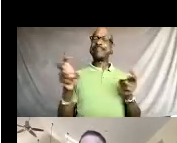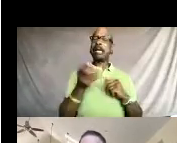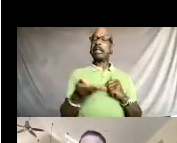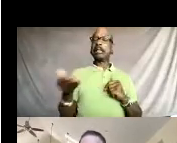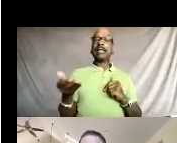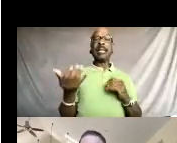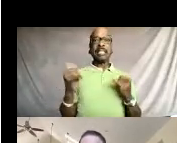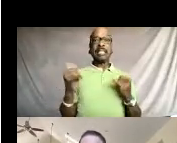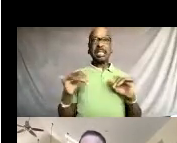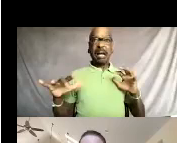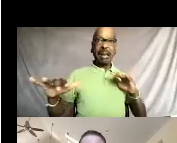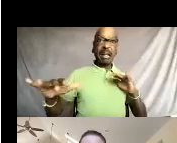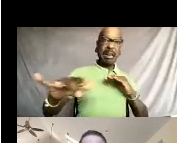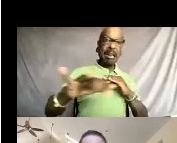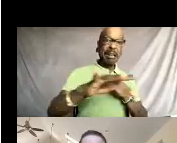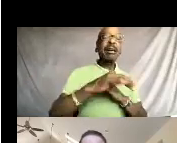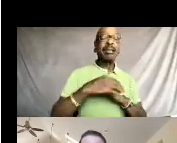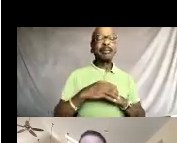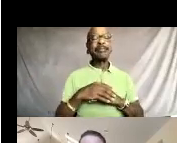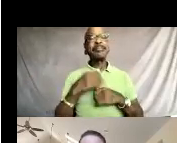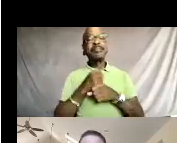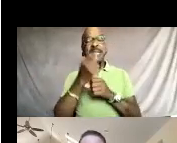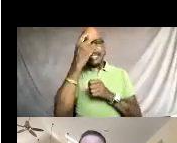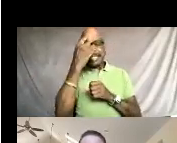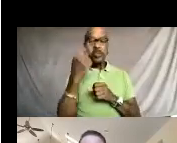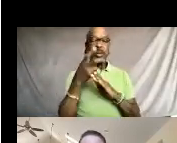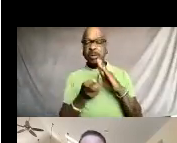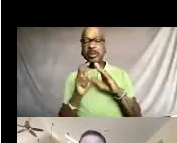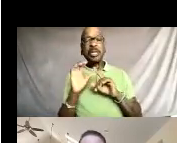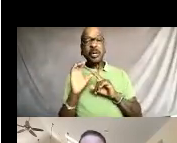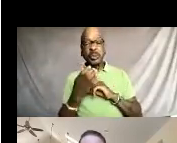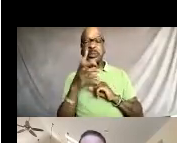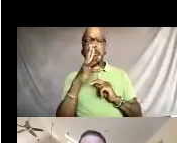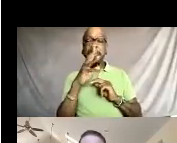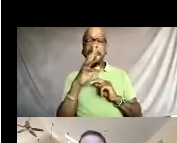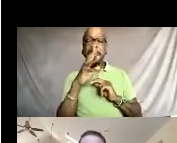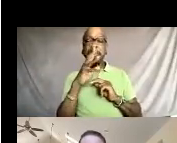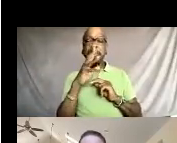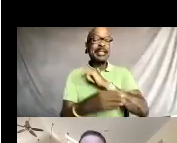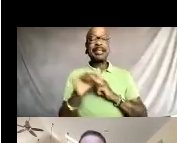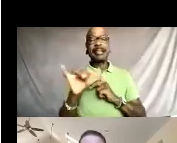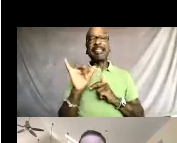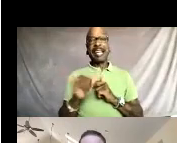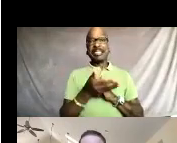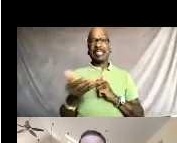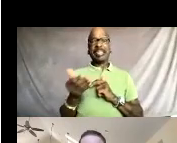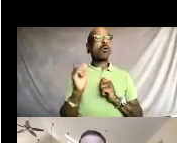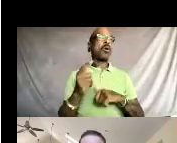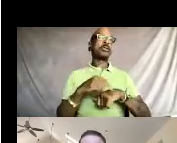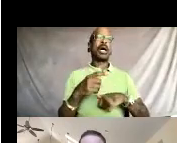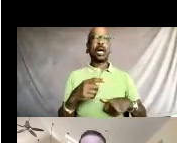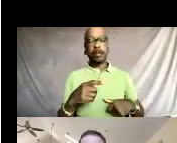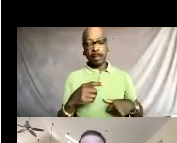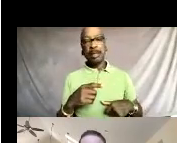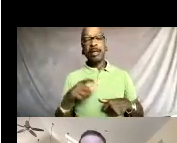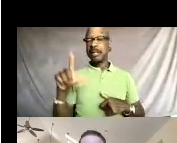We're immersed in a culture that talks about property as a thing all the time. And the law, whatever that means, is built